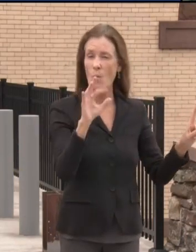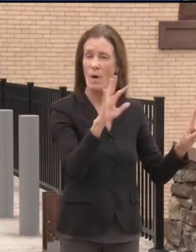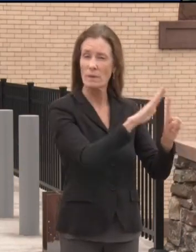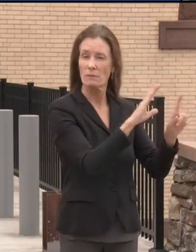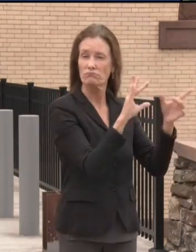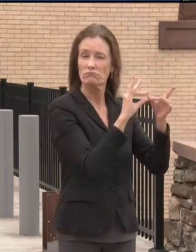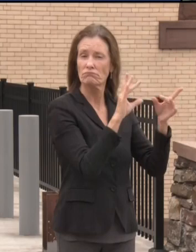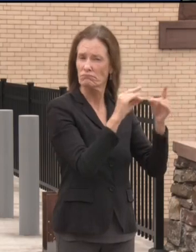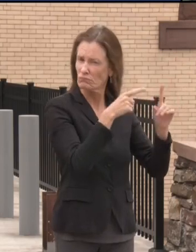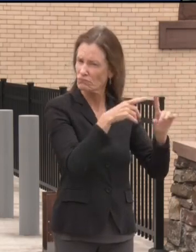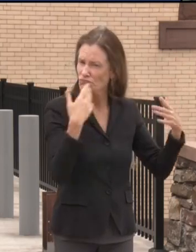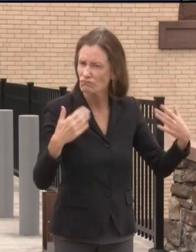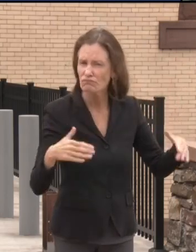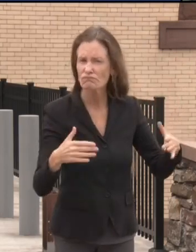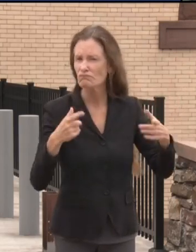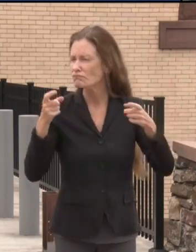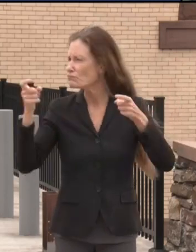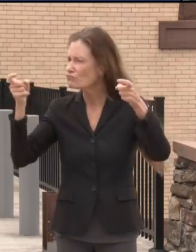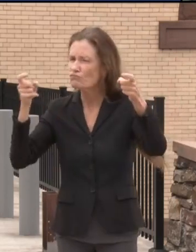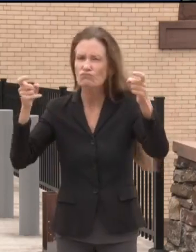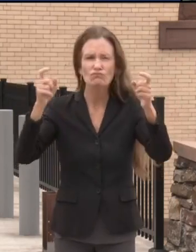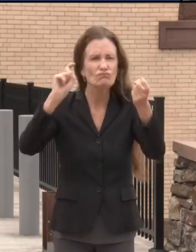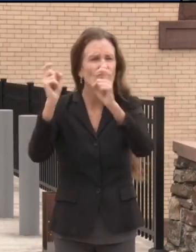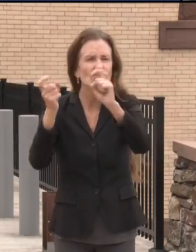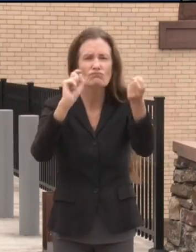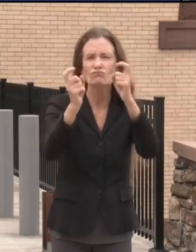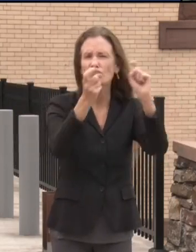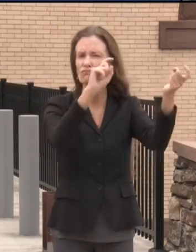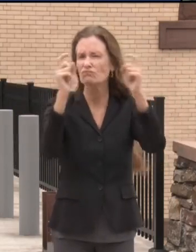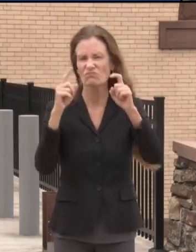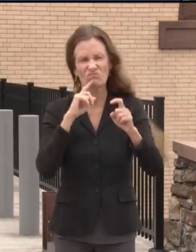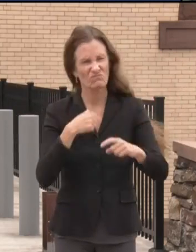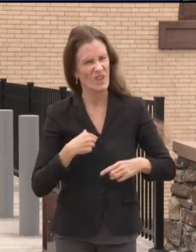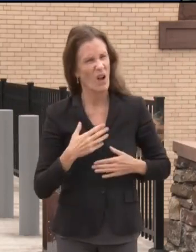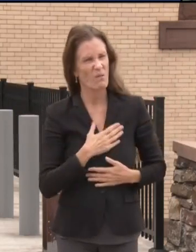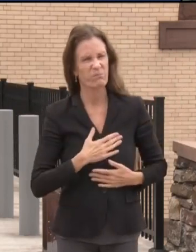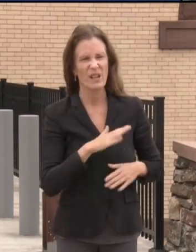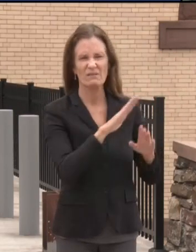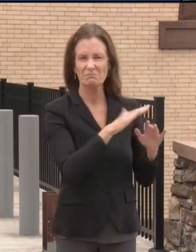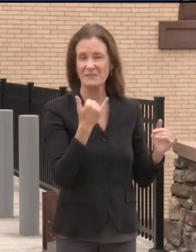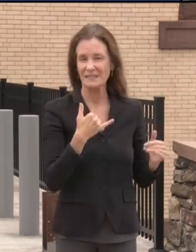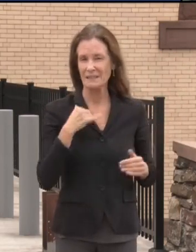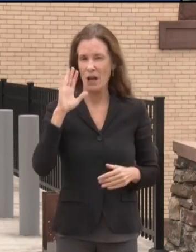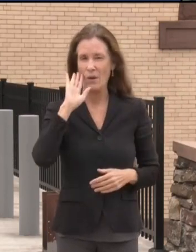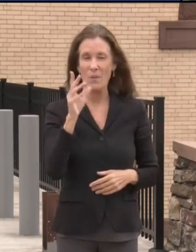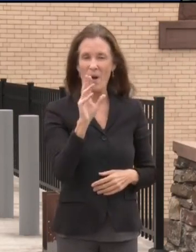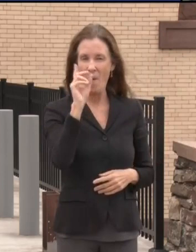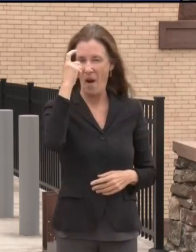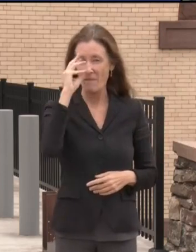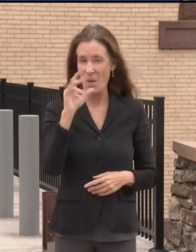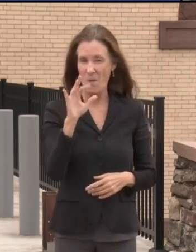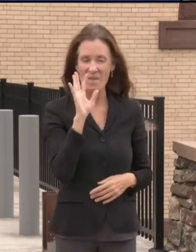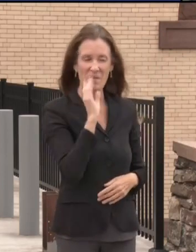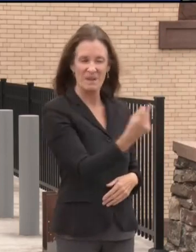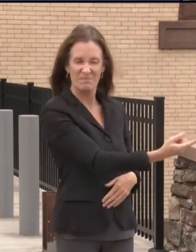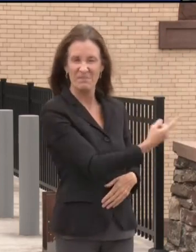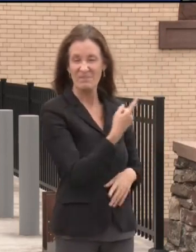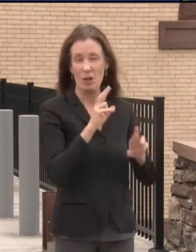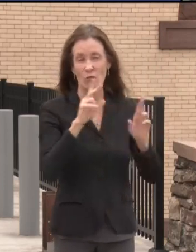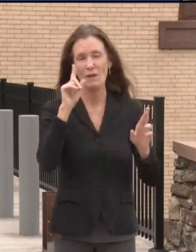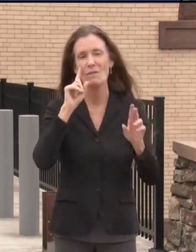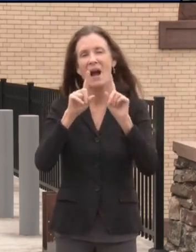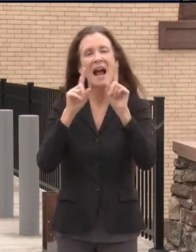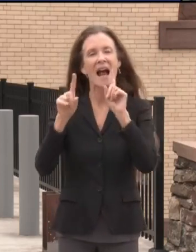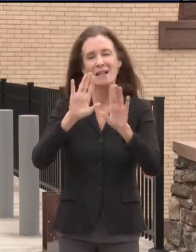make a lasting change. So I appreciate that. And I'm going to hand this back over to Governor Wolf for some questions and answers. Thank you, Governor.